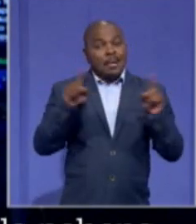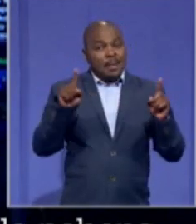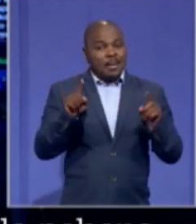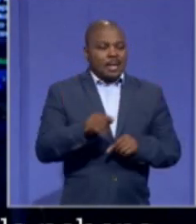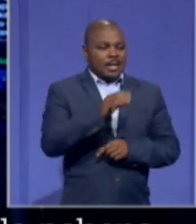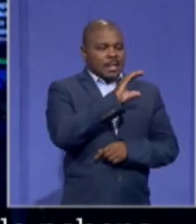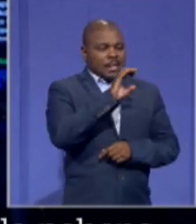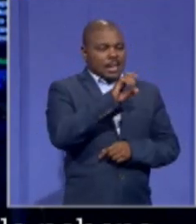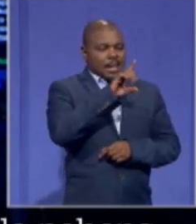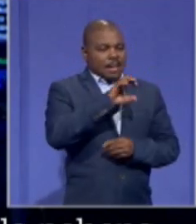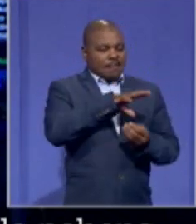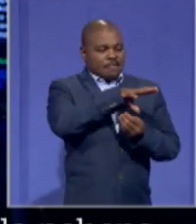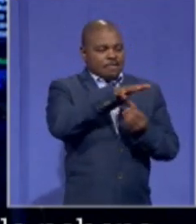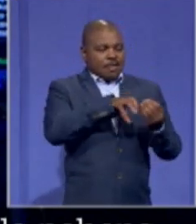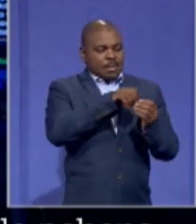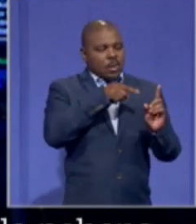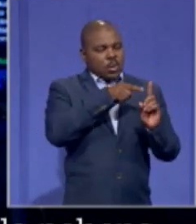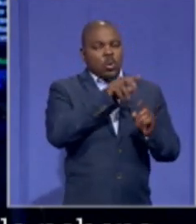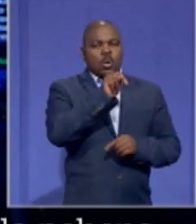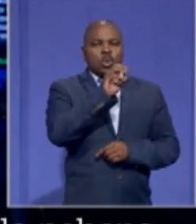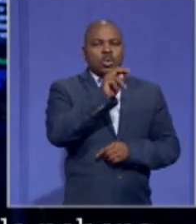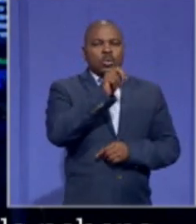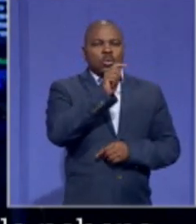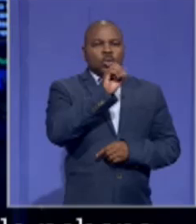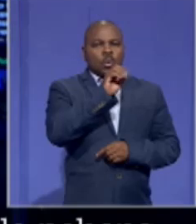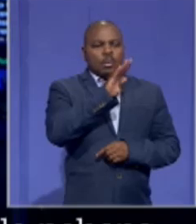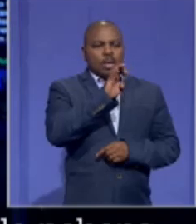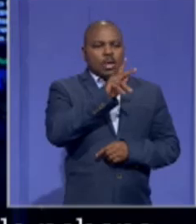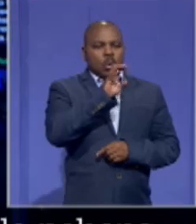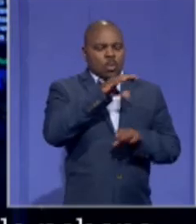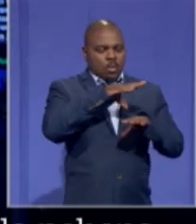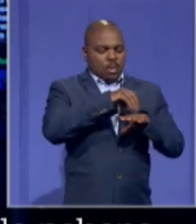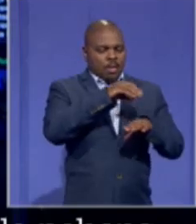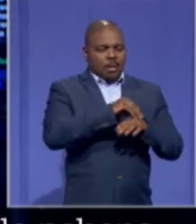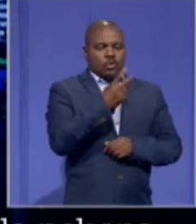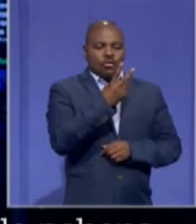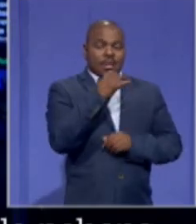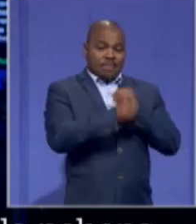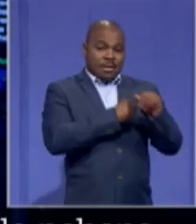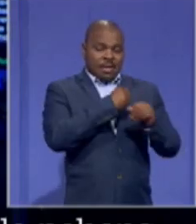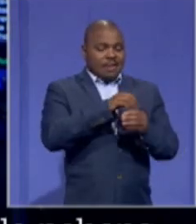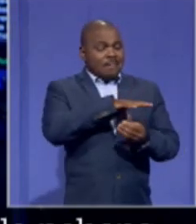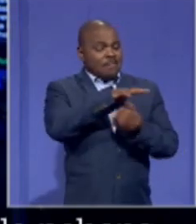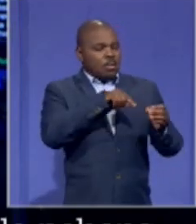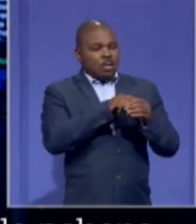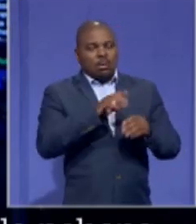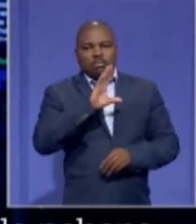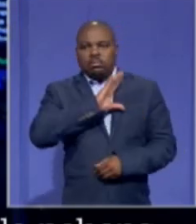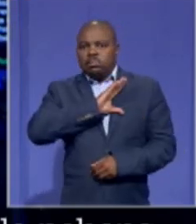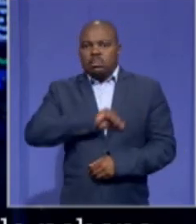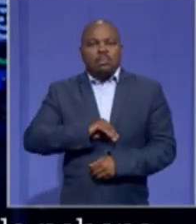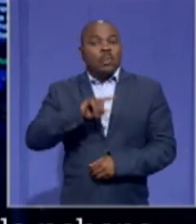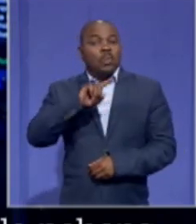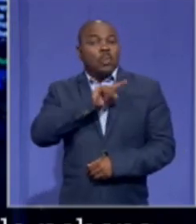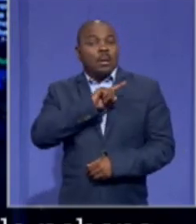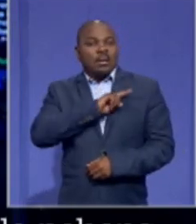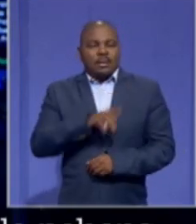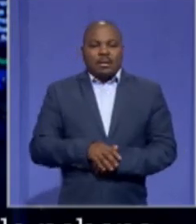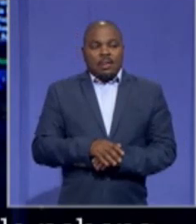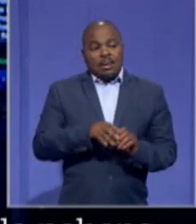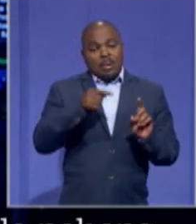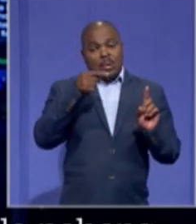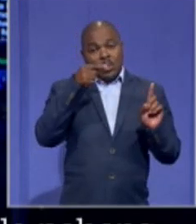la Nontobeko Cele ya dilemo tse 25 le aparetswe ke leru le letsho ka mora hore moradi wa